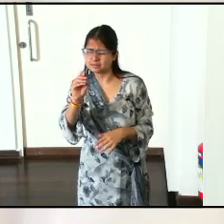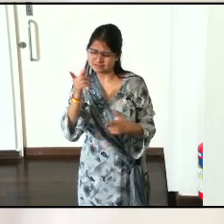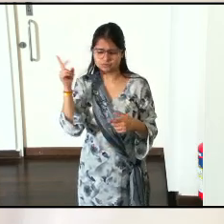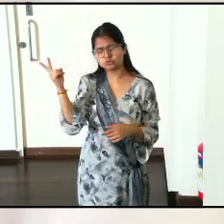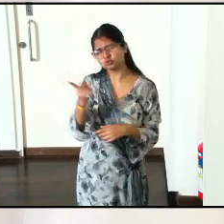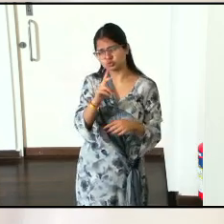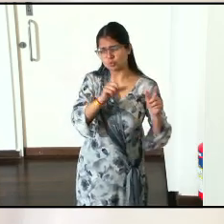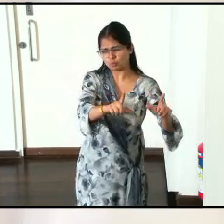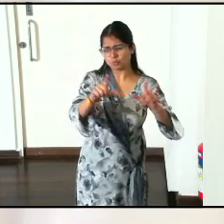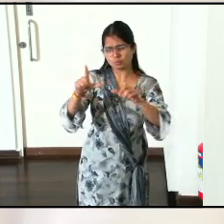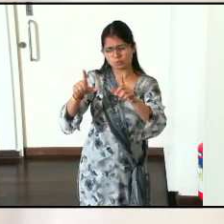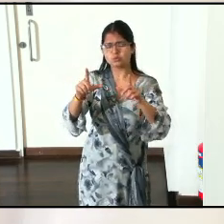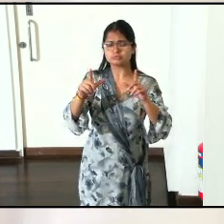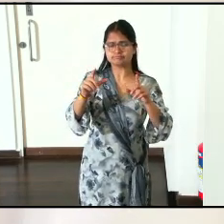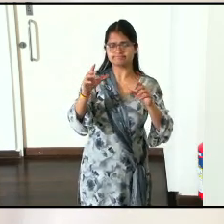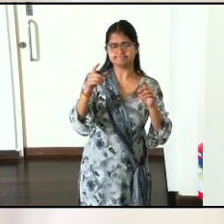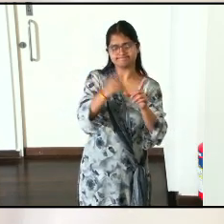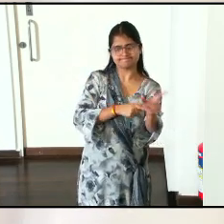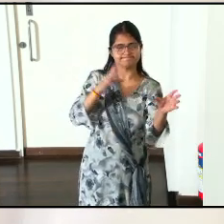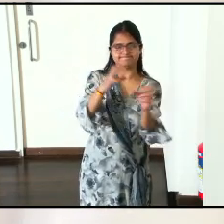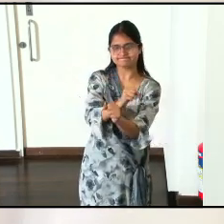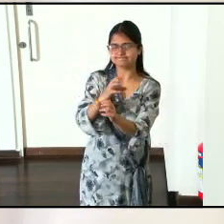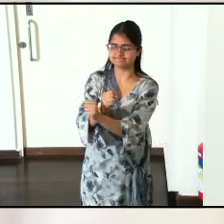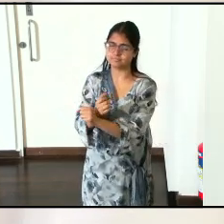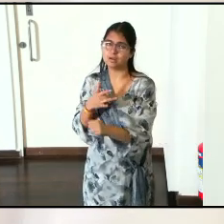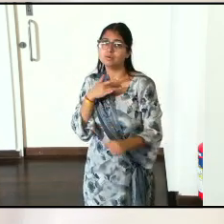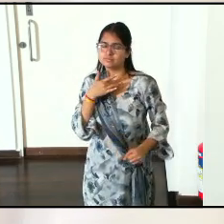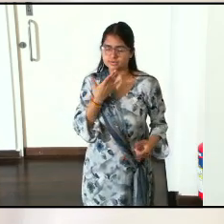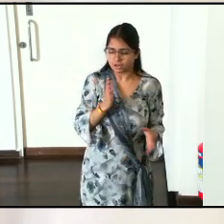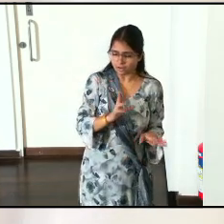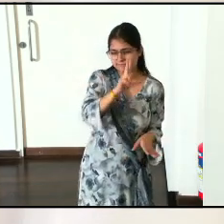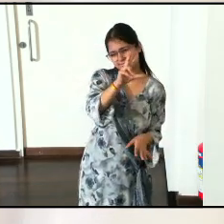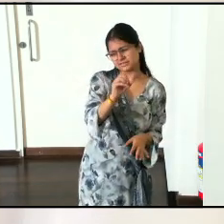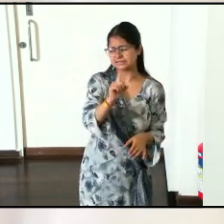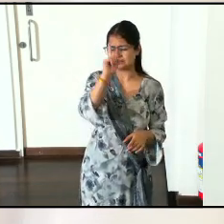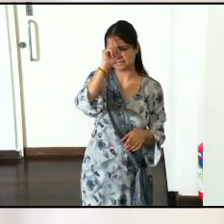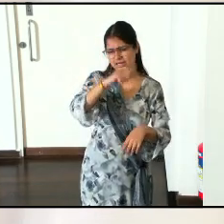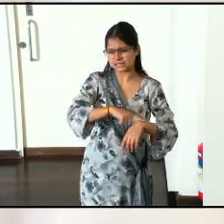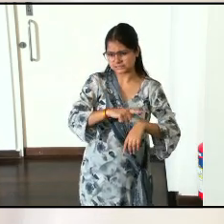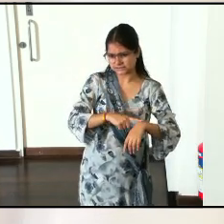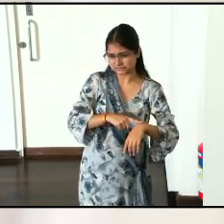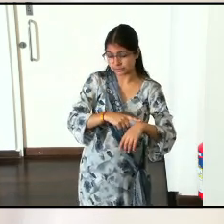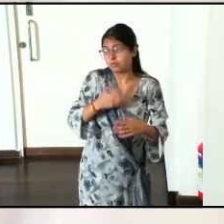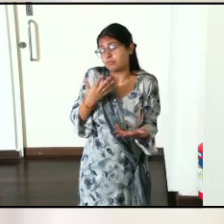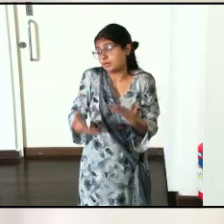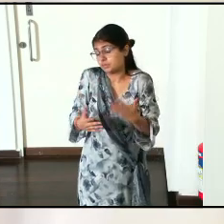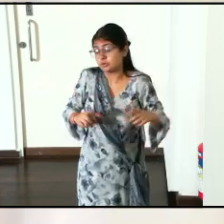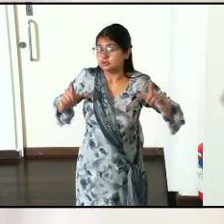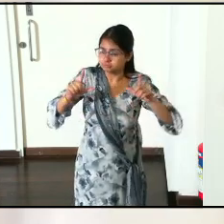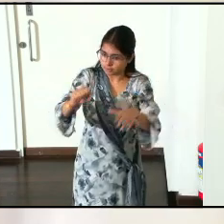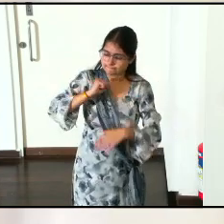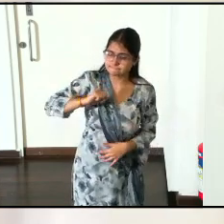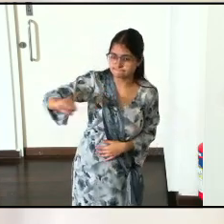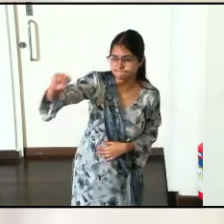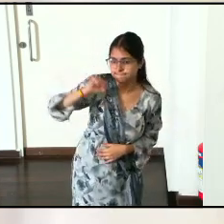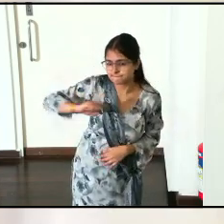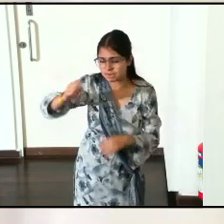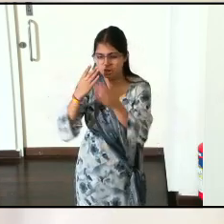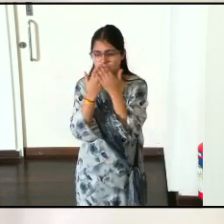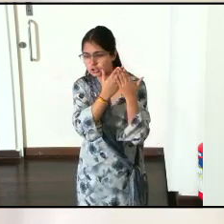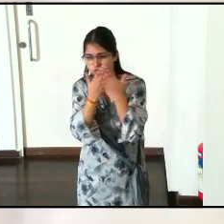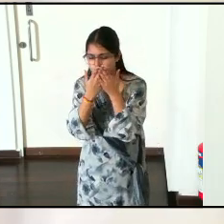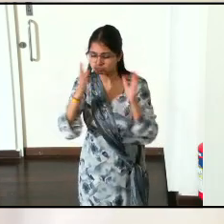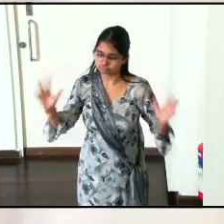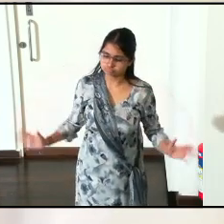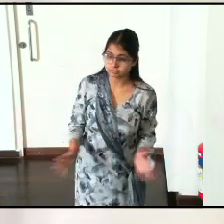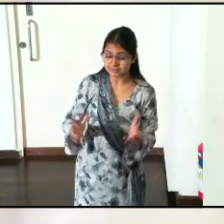have to go and hunt for that, maybe even the 90s, it is important that literacy campaigns were being taken up very seriously. I know students who